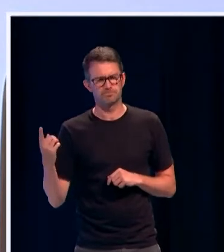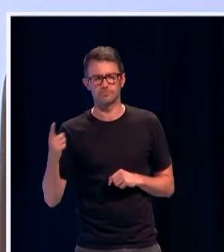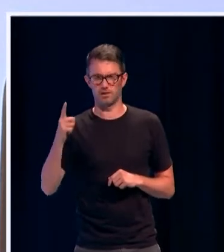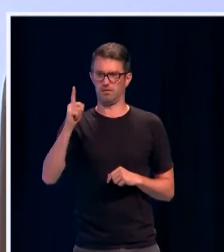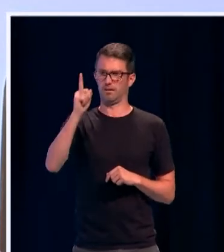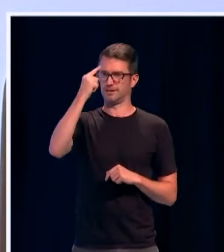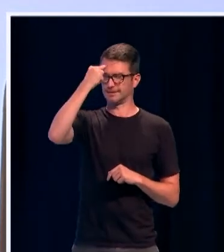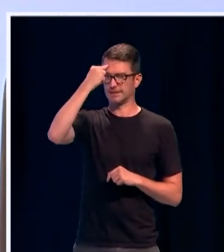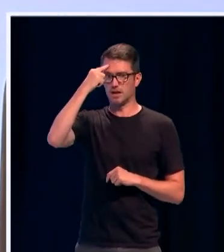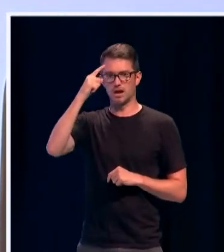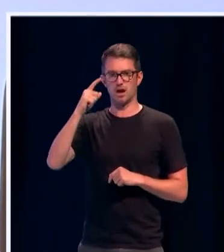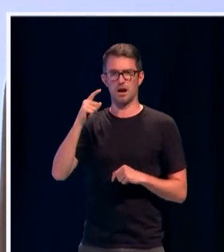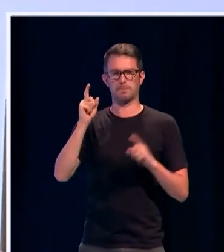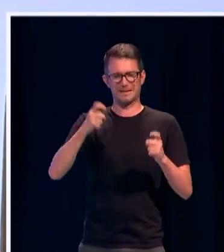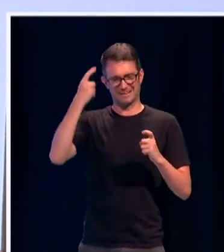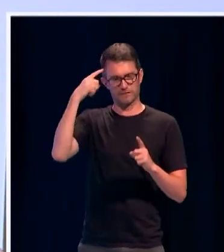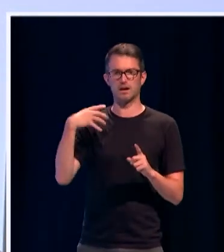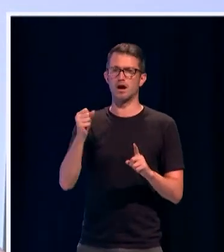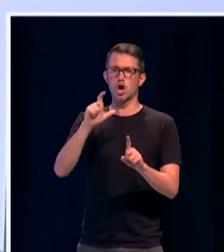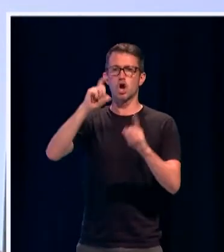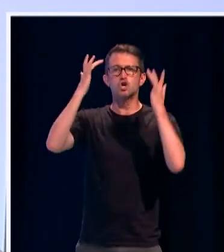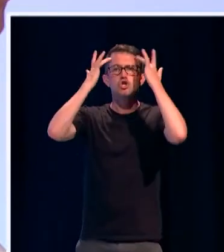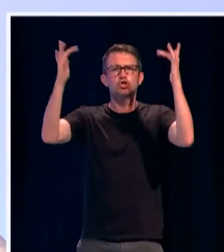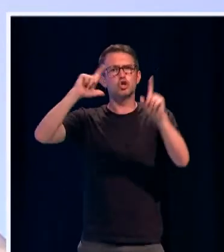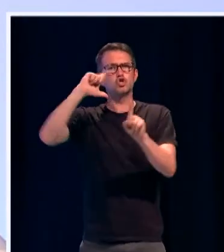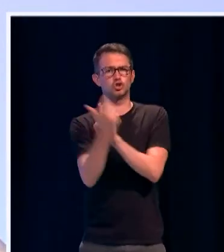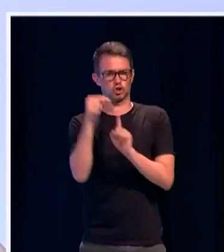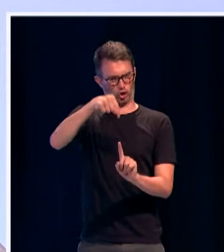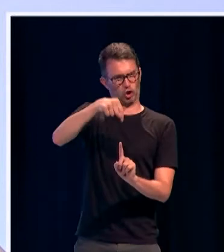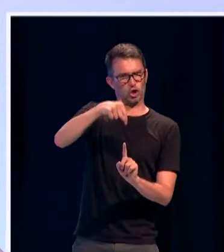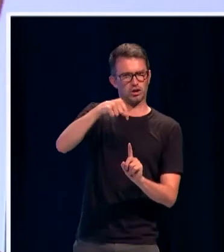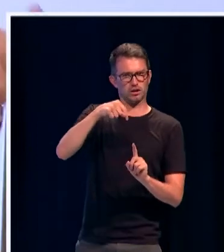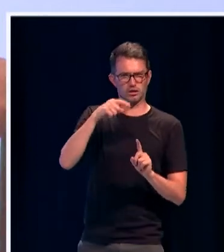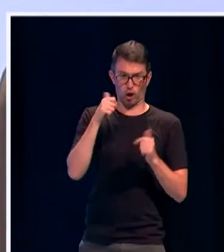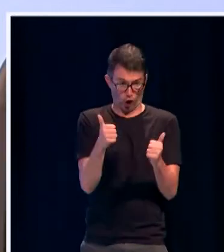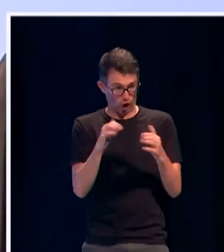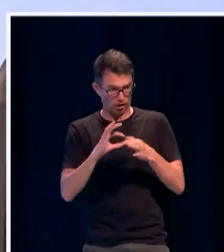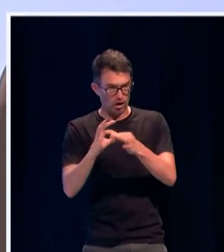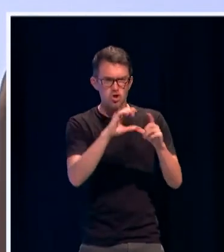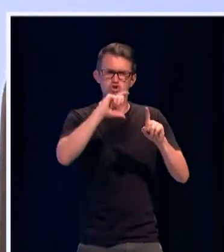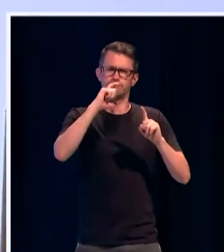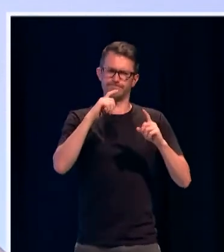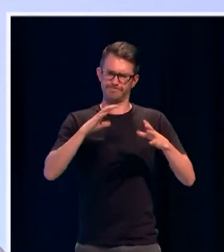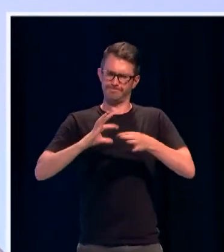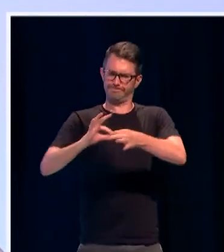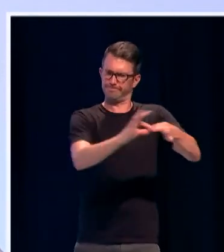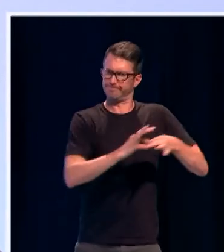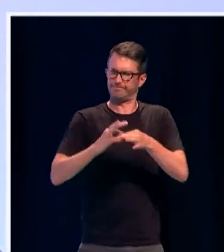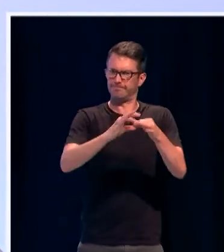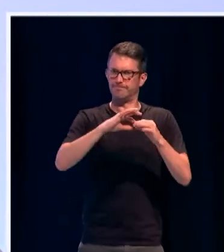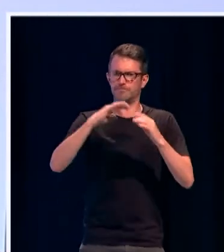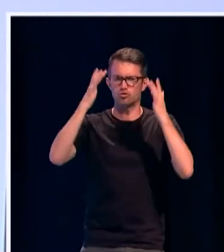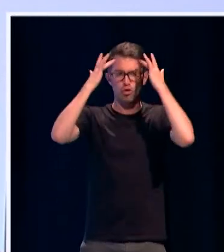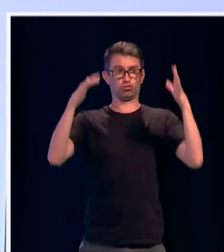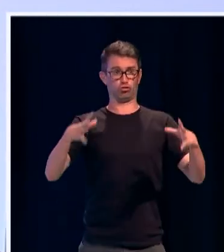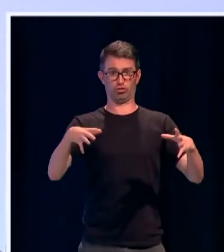So at Microsoft, we had examples from the past where we tried to implement accessibility standards and best